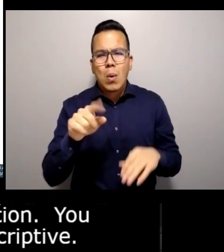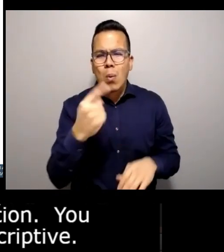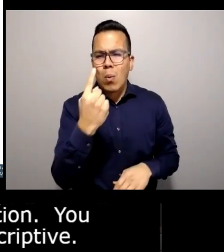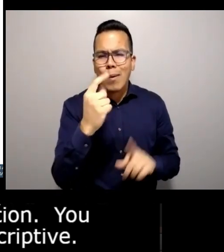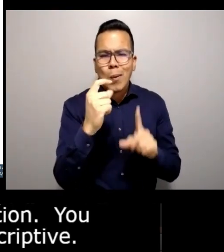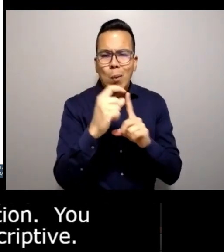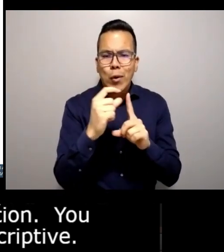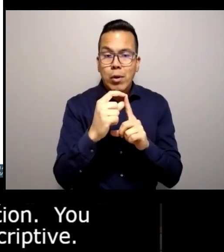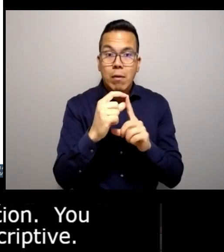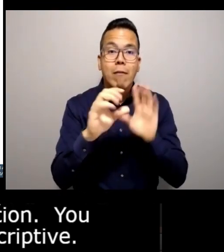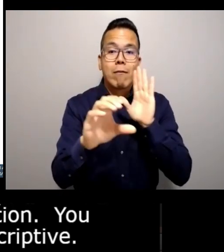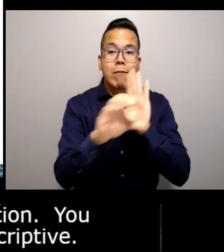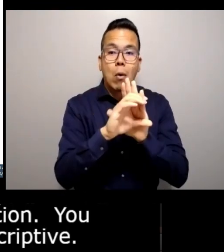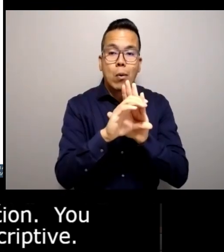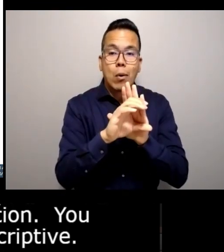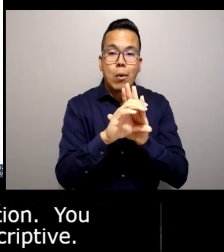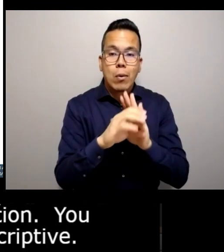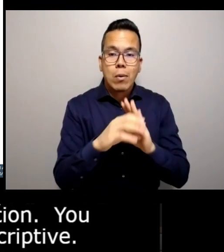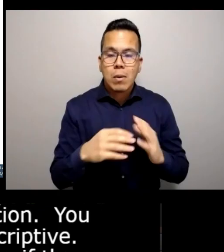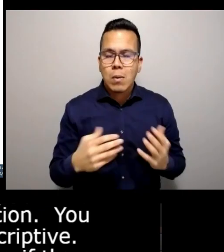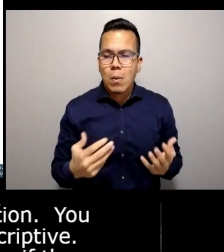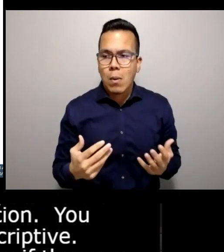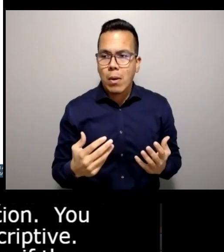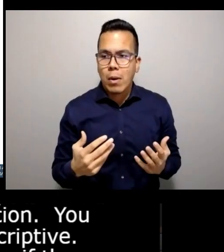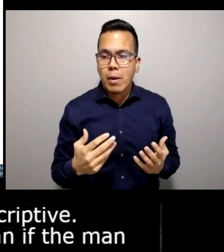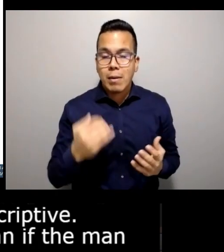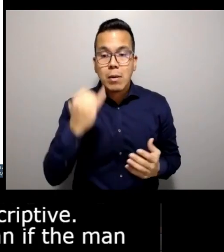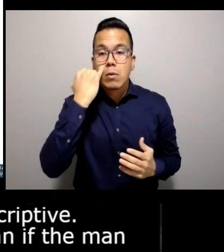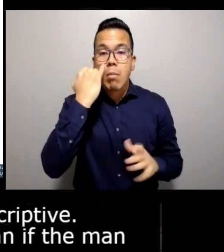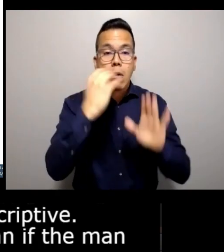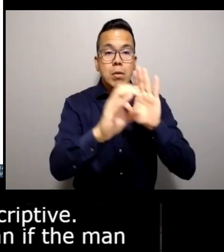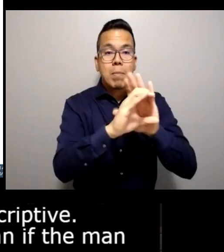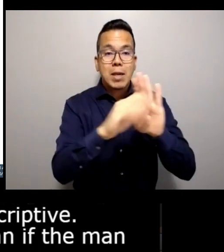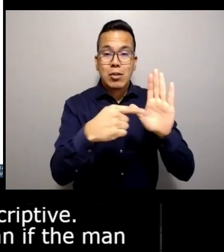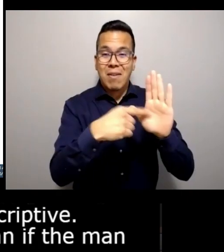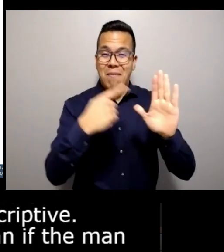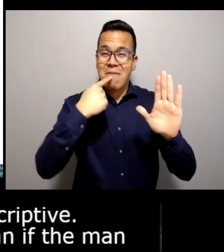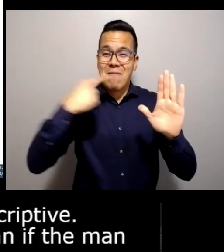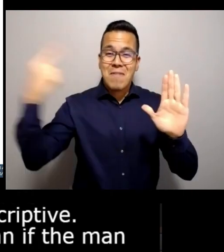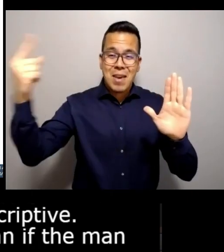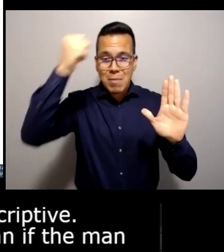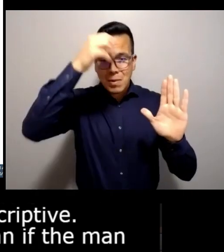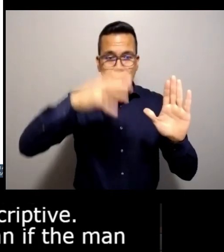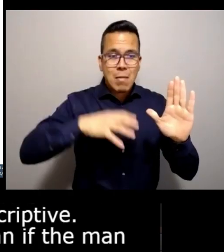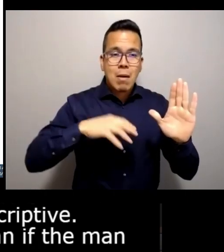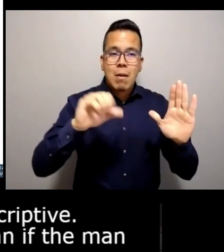of a man if the man is Albert Einstein, or